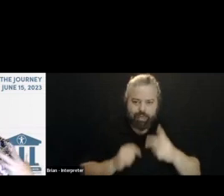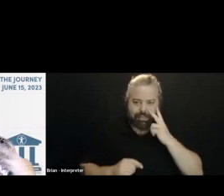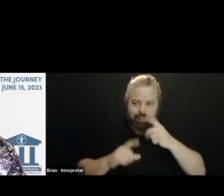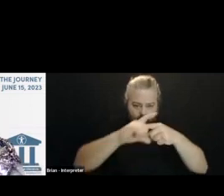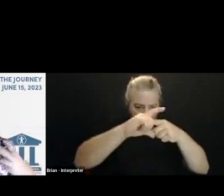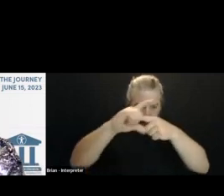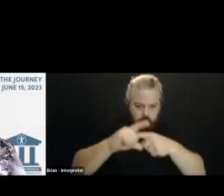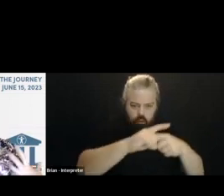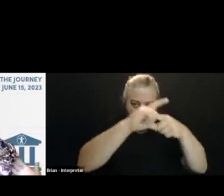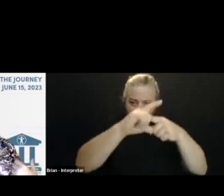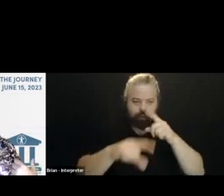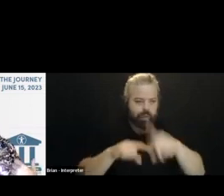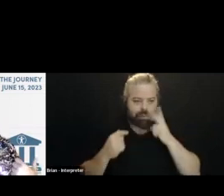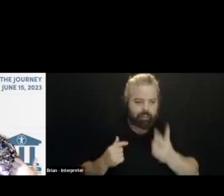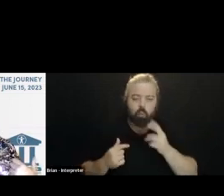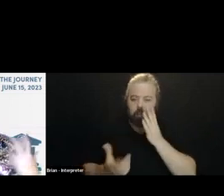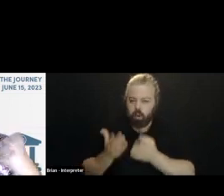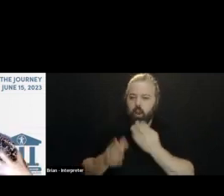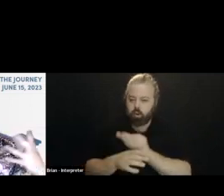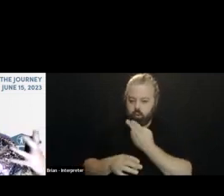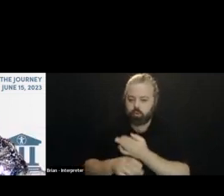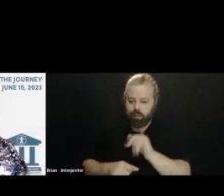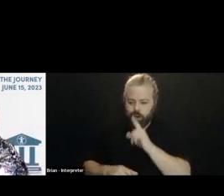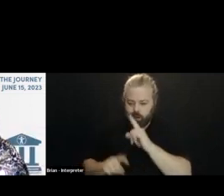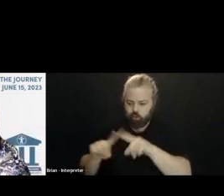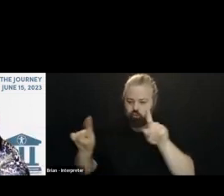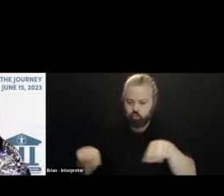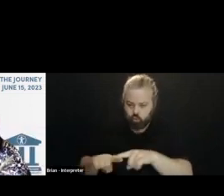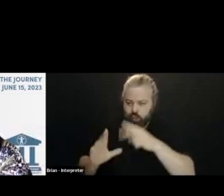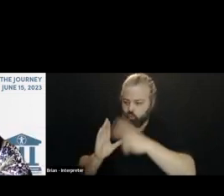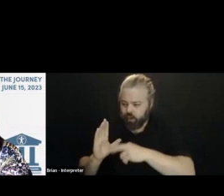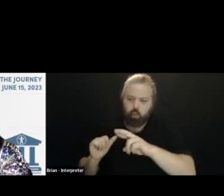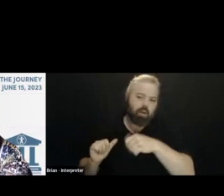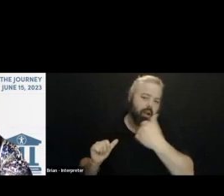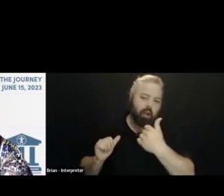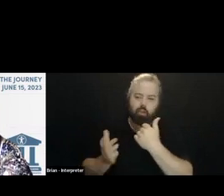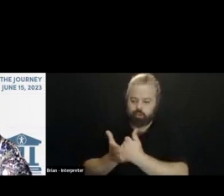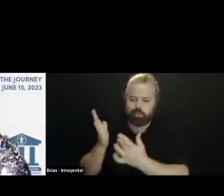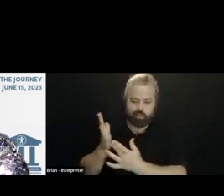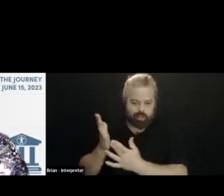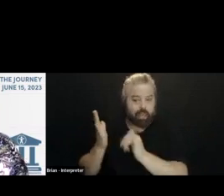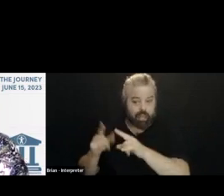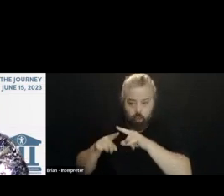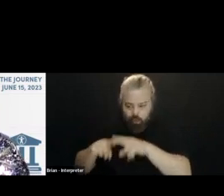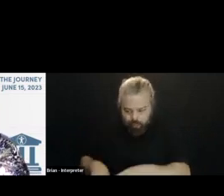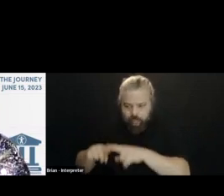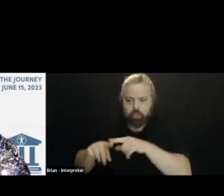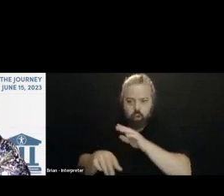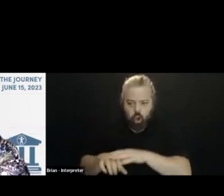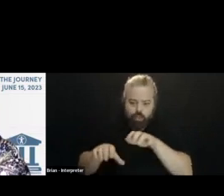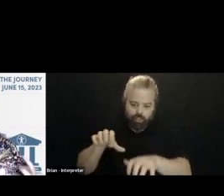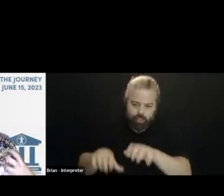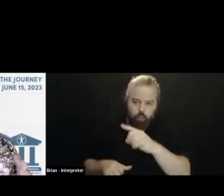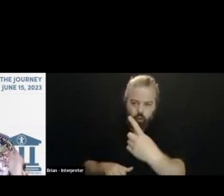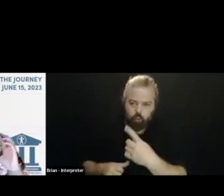using a screen reader or some other assistive technology like that, which again relies on keyboard only navigation. Somebody who has